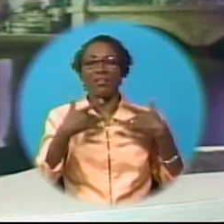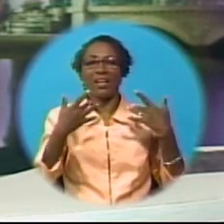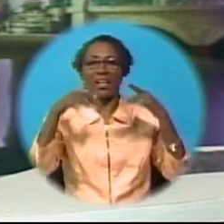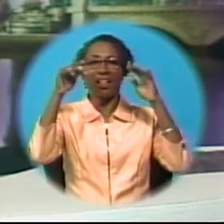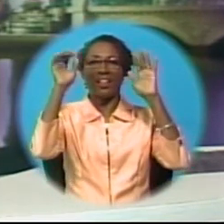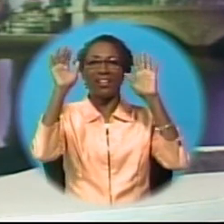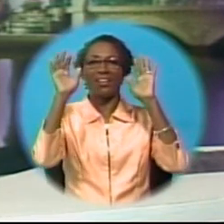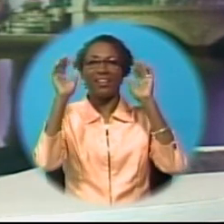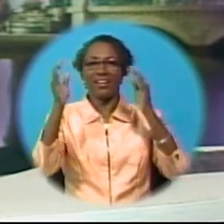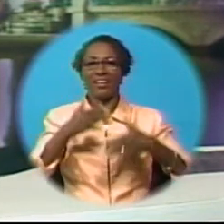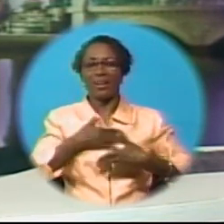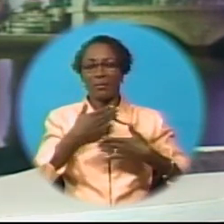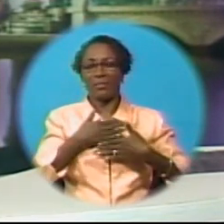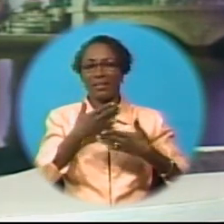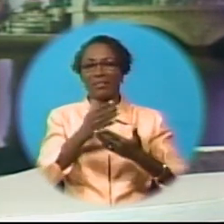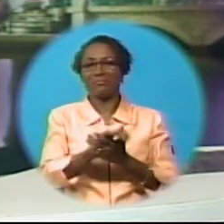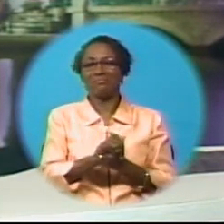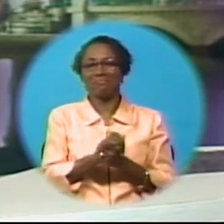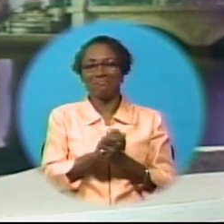that ilk.